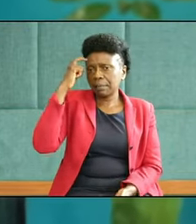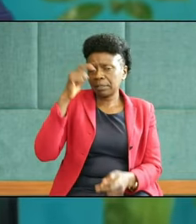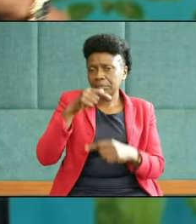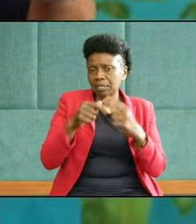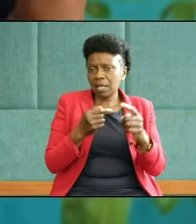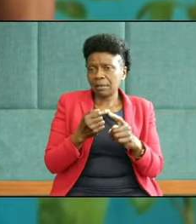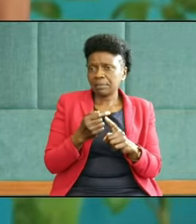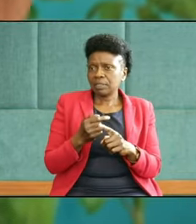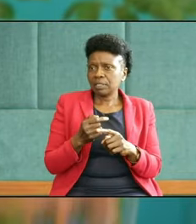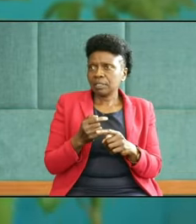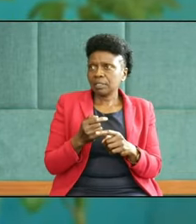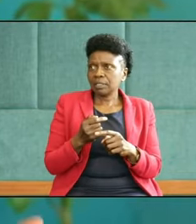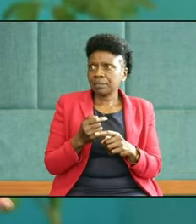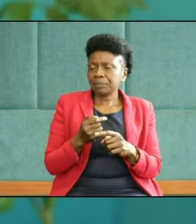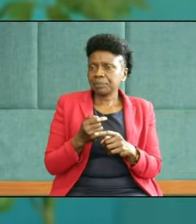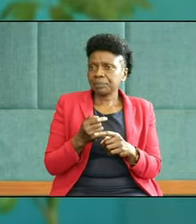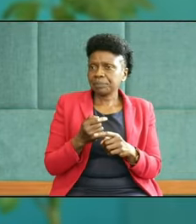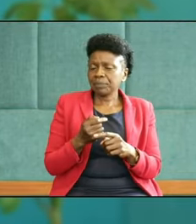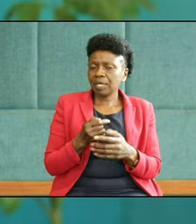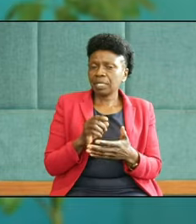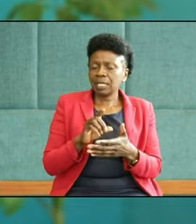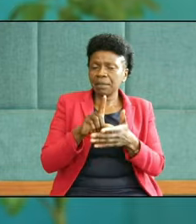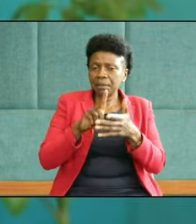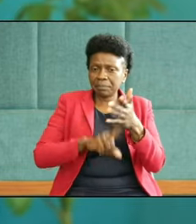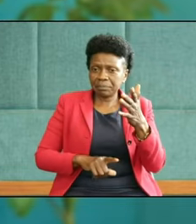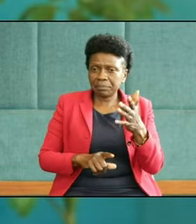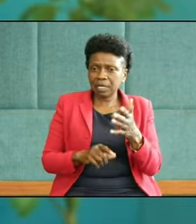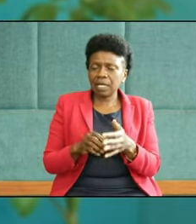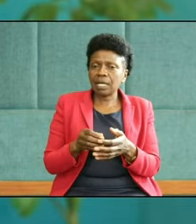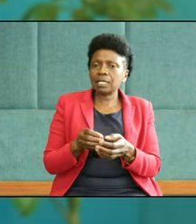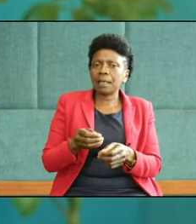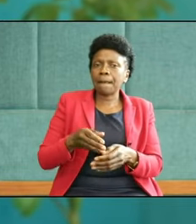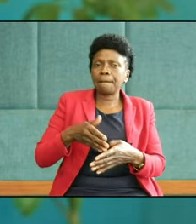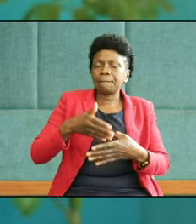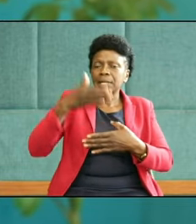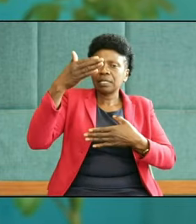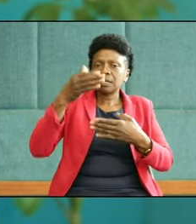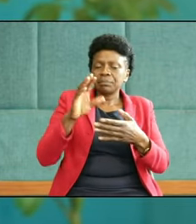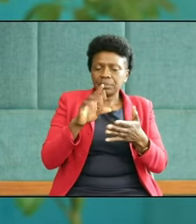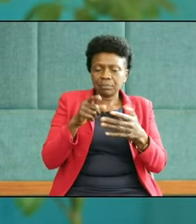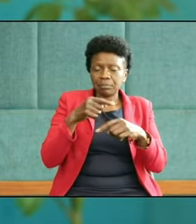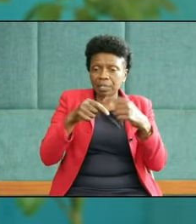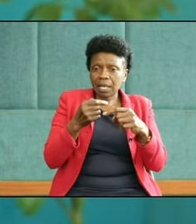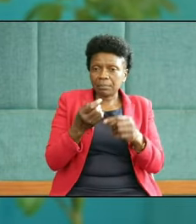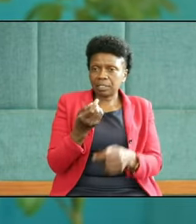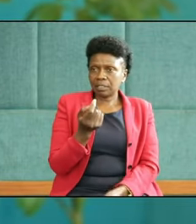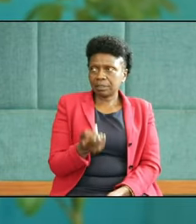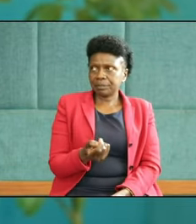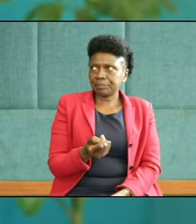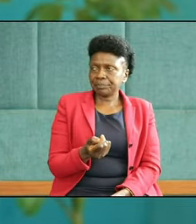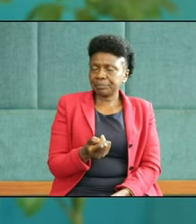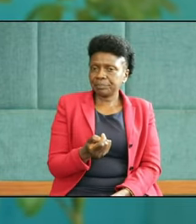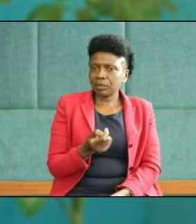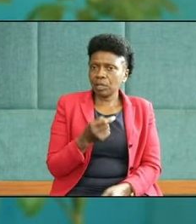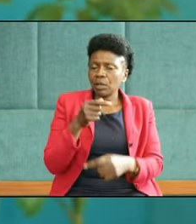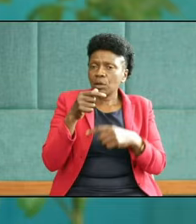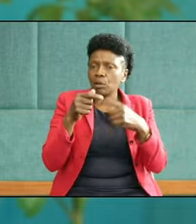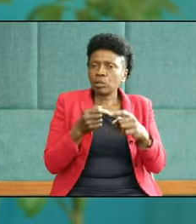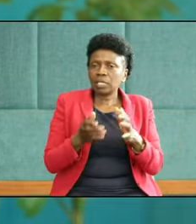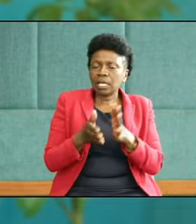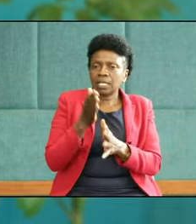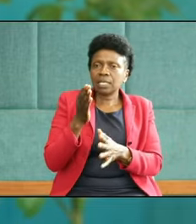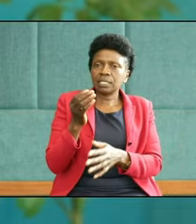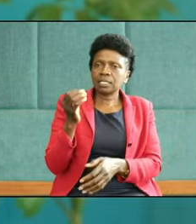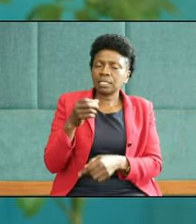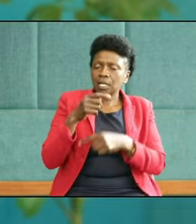become the major, and the major become the minor. What will arrest the attention of the world is the preaching of the gospel.